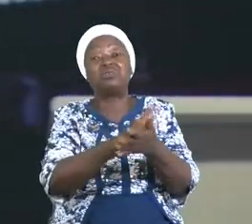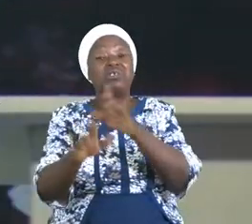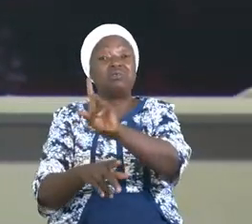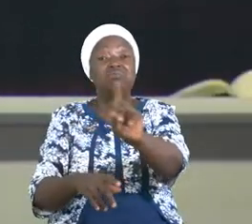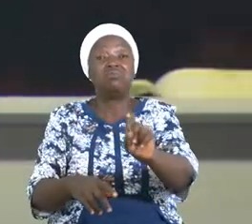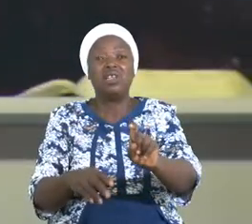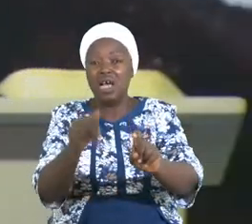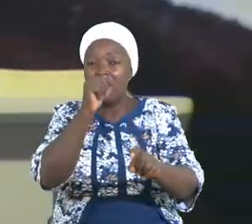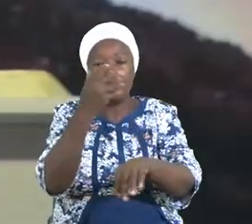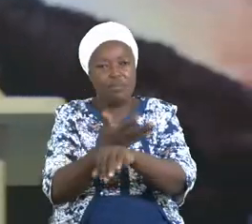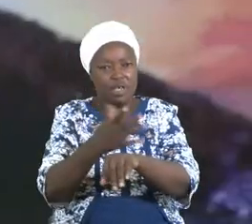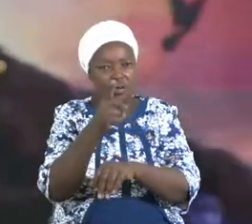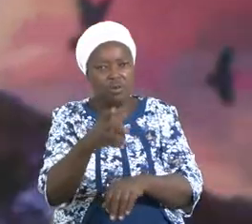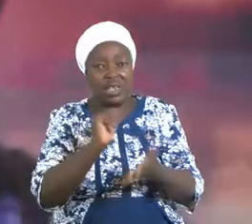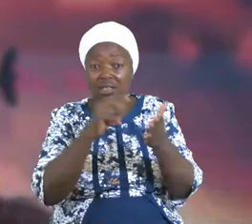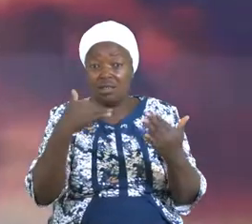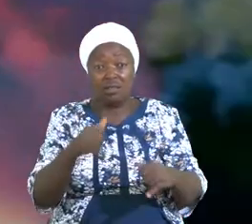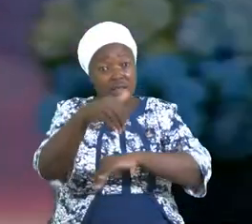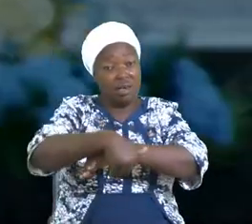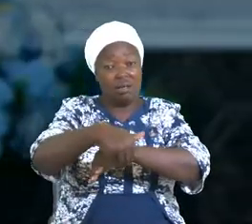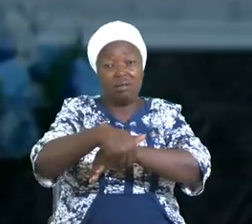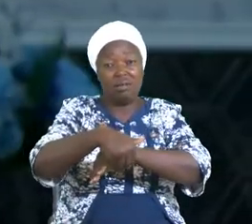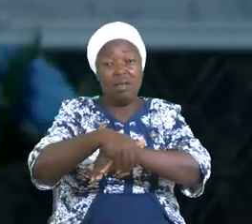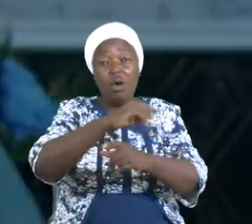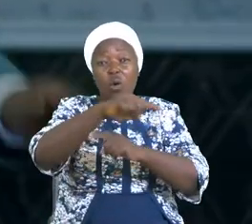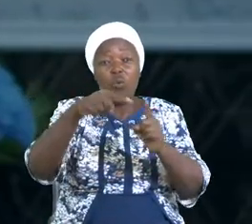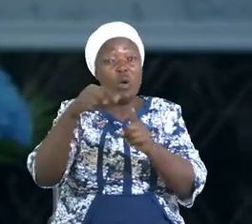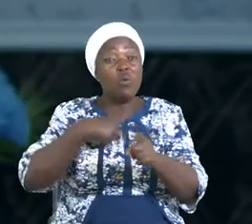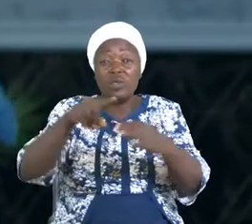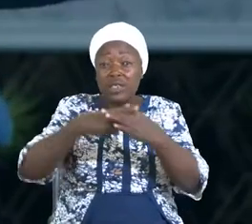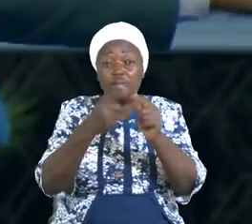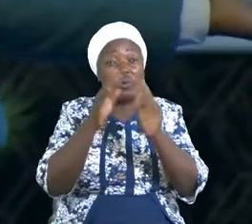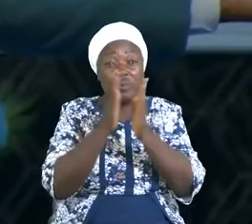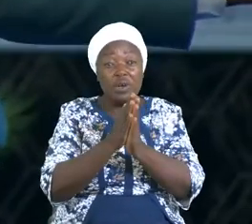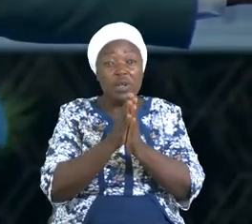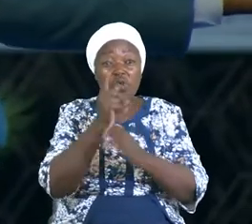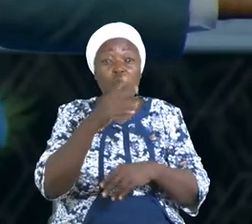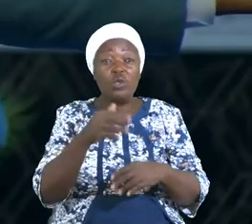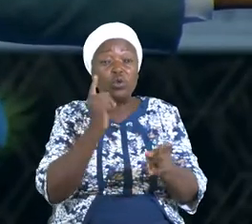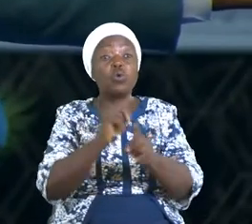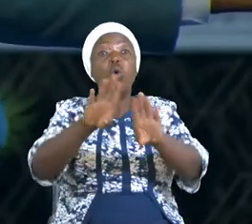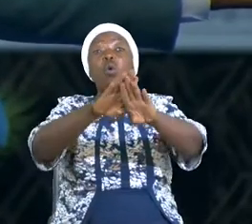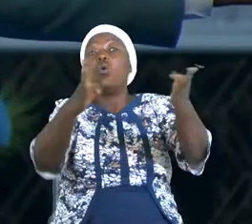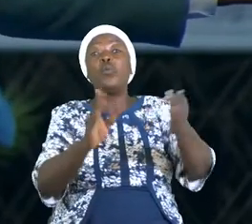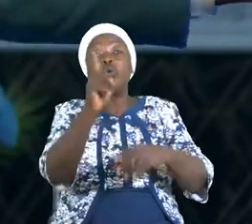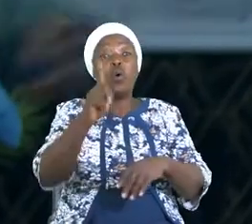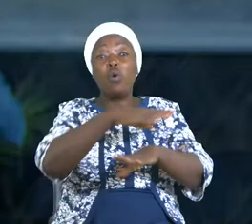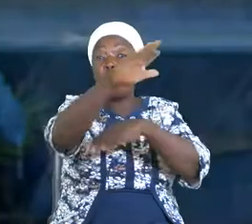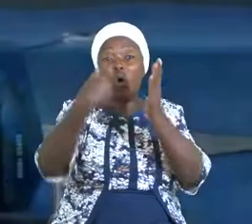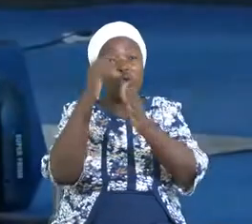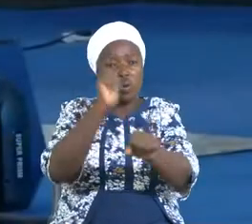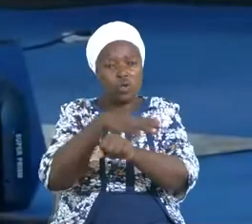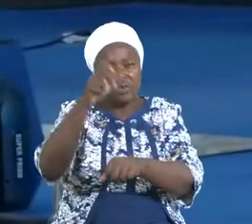to you that tonight, when we begin to pray, you will expose that work of the